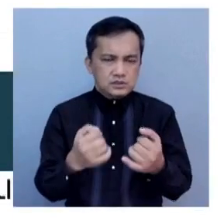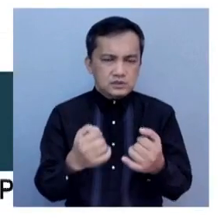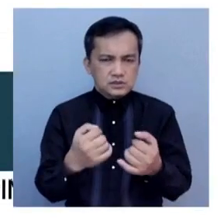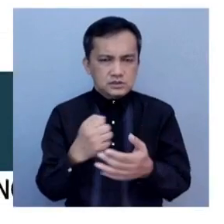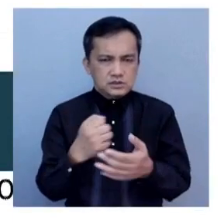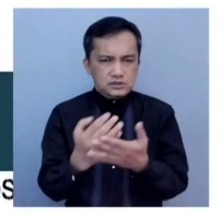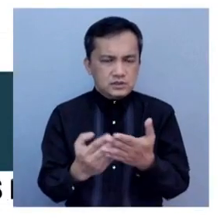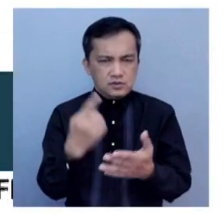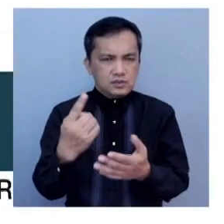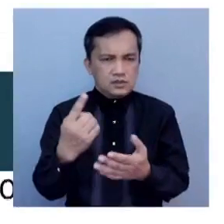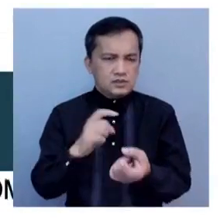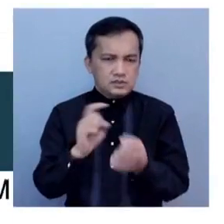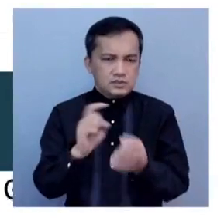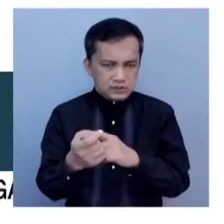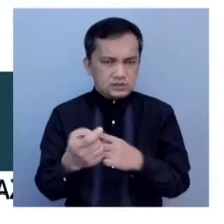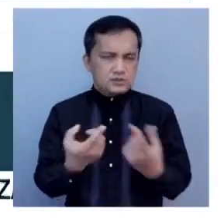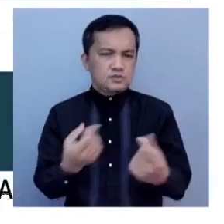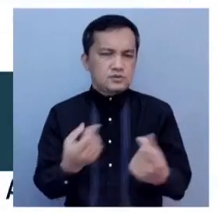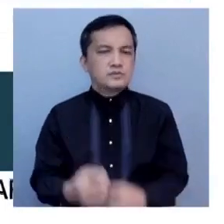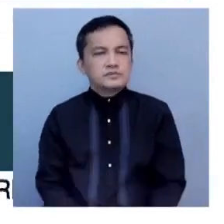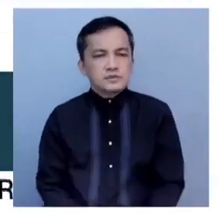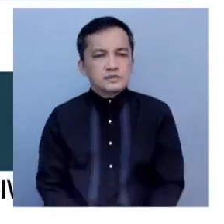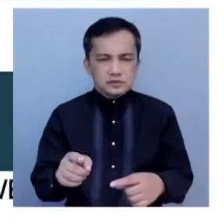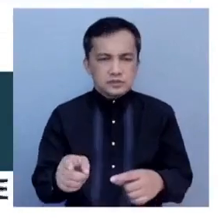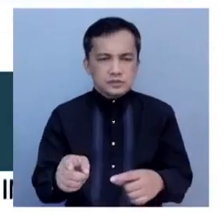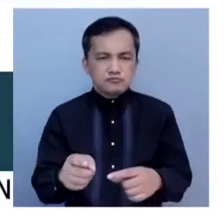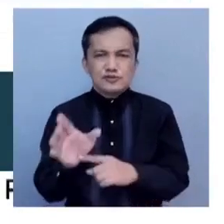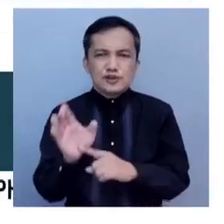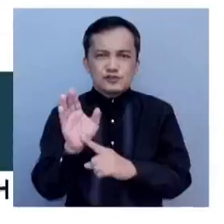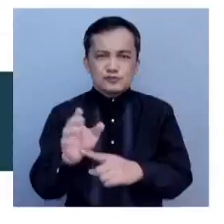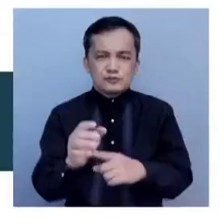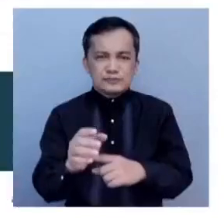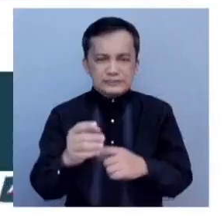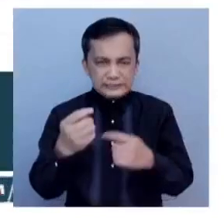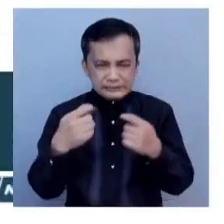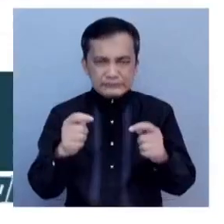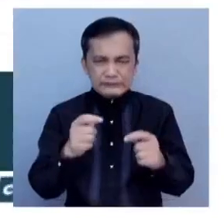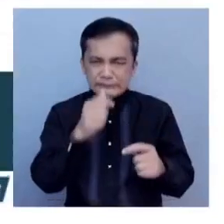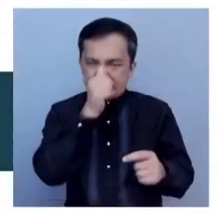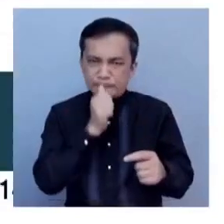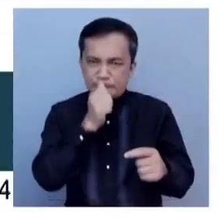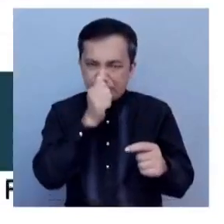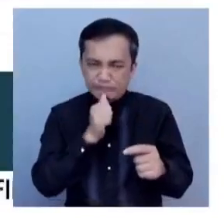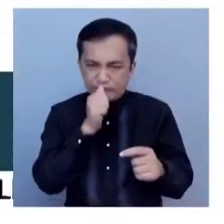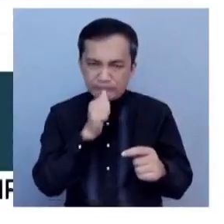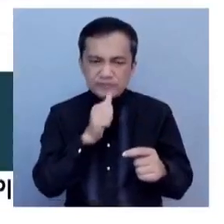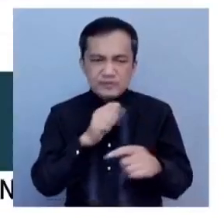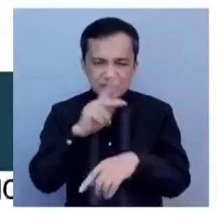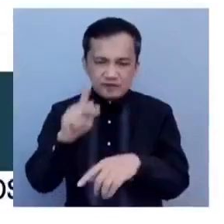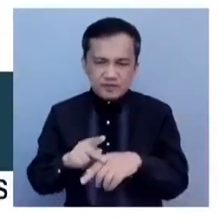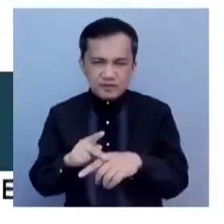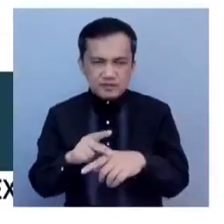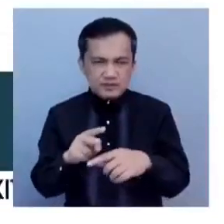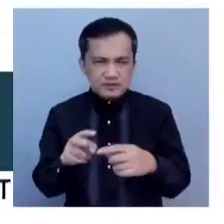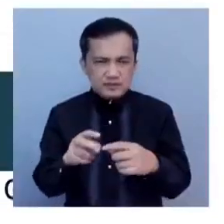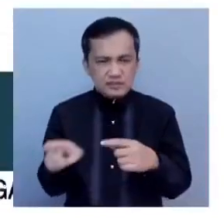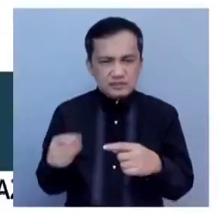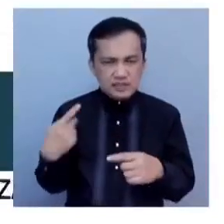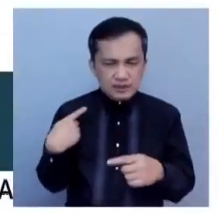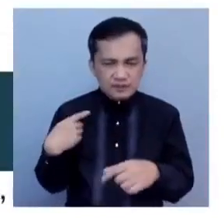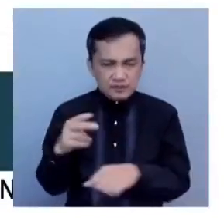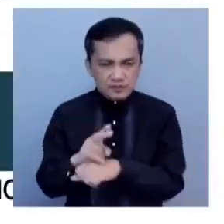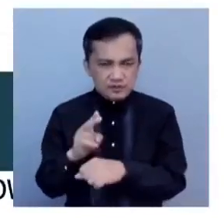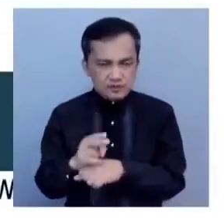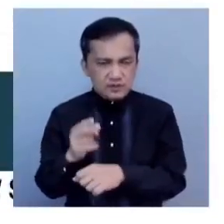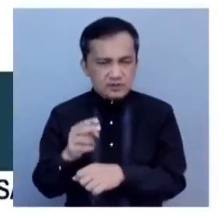some degree, it's a test of nerve. The Philippines has engaged the weapons that it has to hand, and the